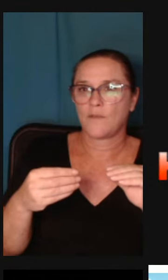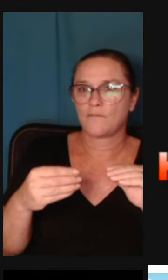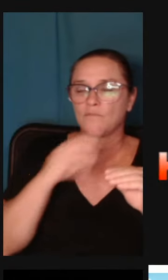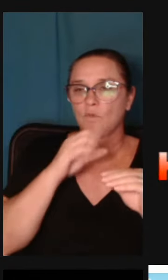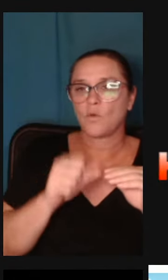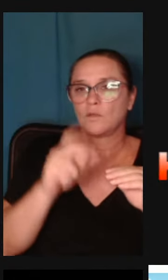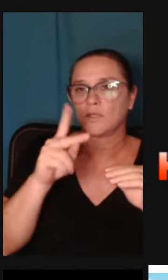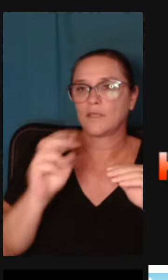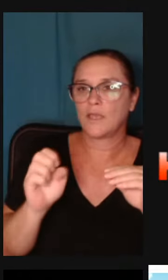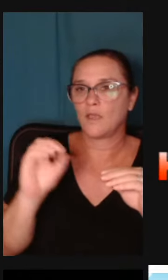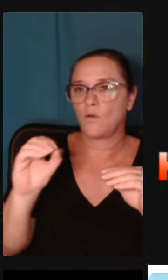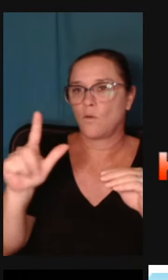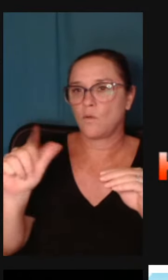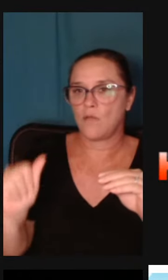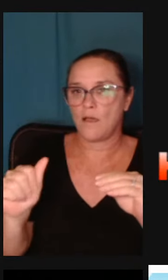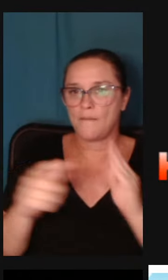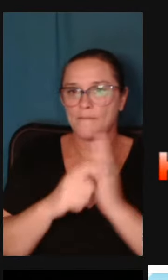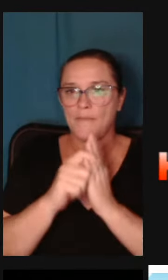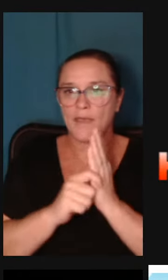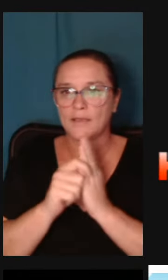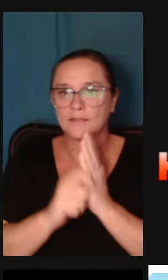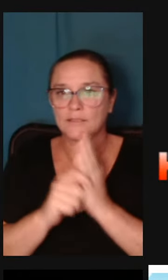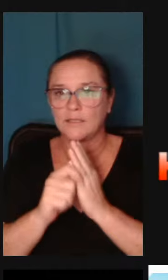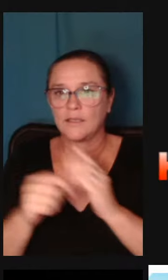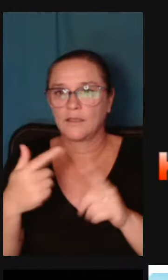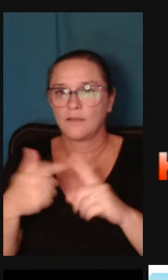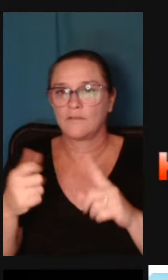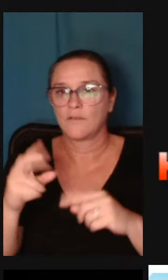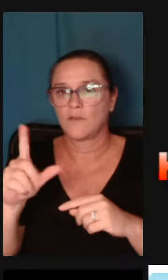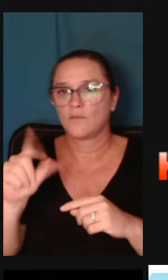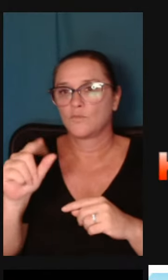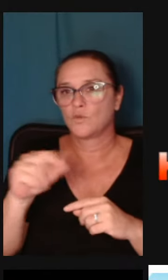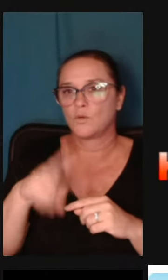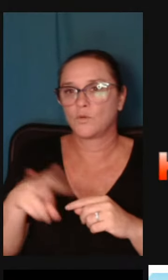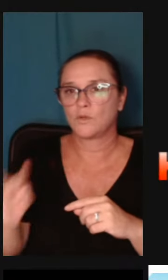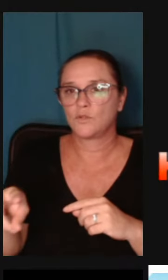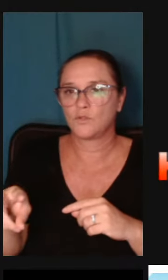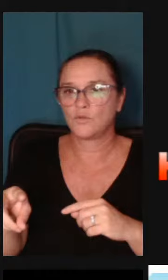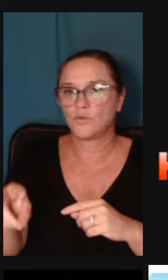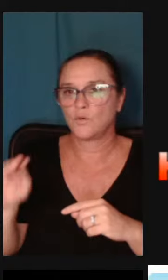magazine, back from 2022, March, April.